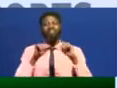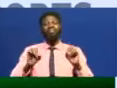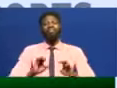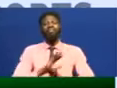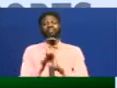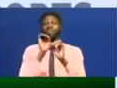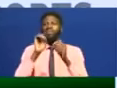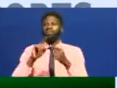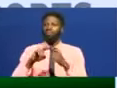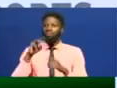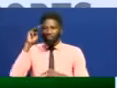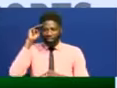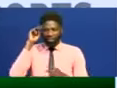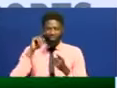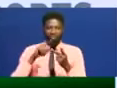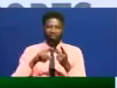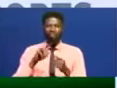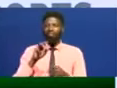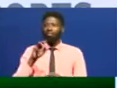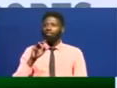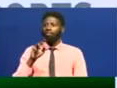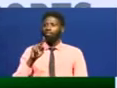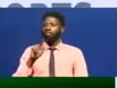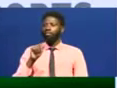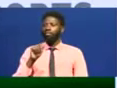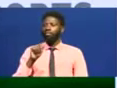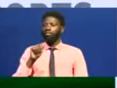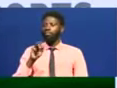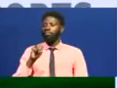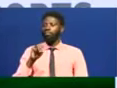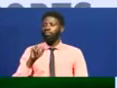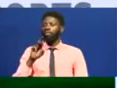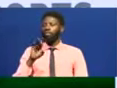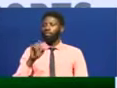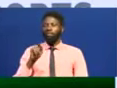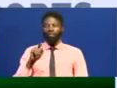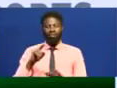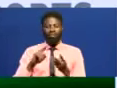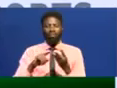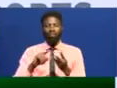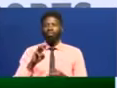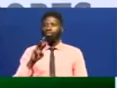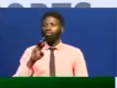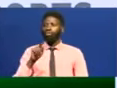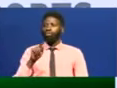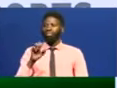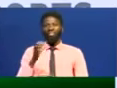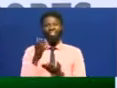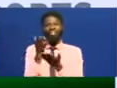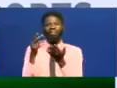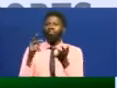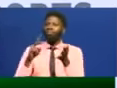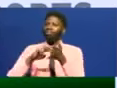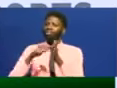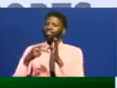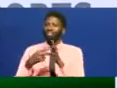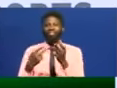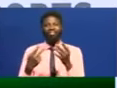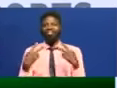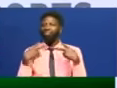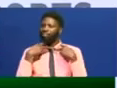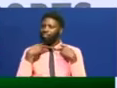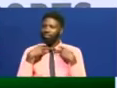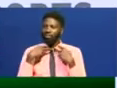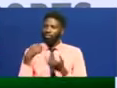Marsabit, Wote, all over the place. Everywhere you go, you find white elephants. When you look at